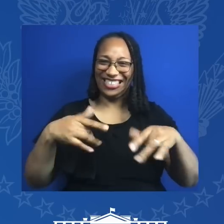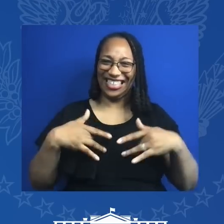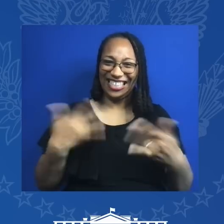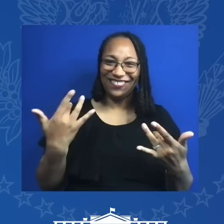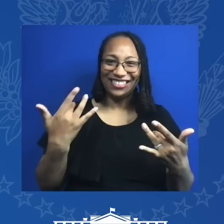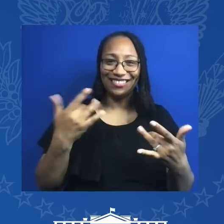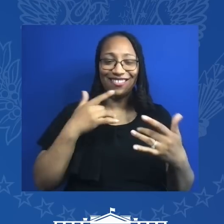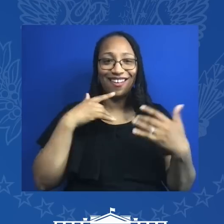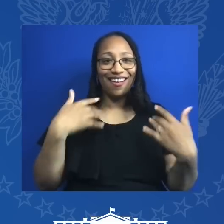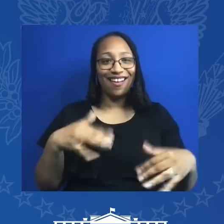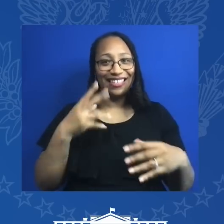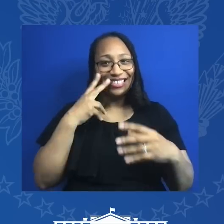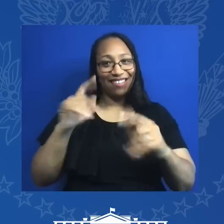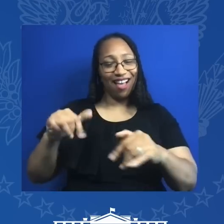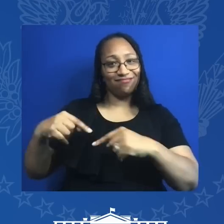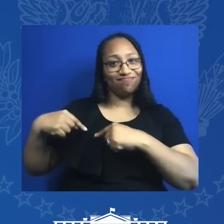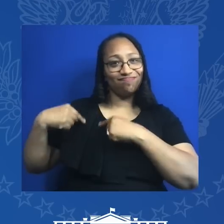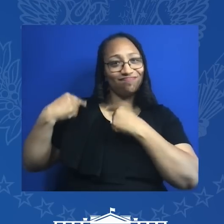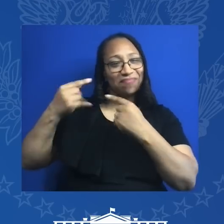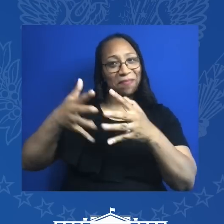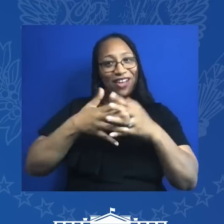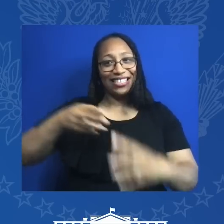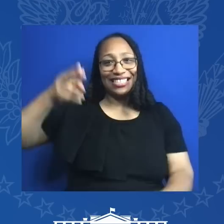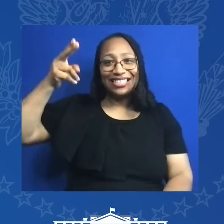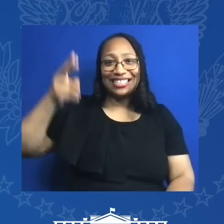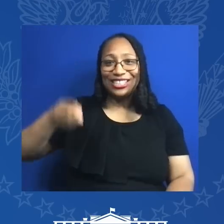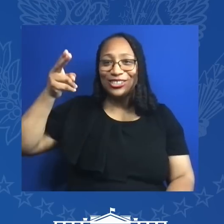Our Secretary of Transportation, Pete Buttigieg.